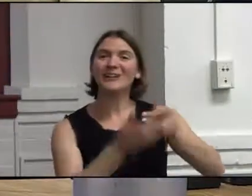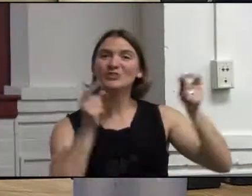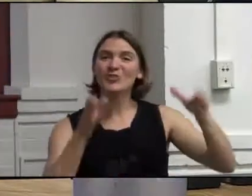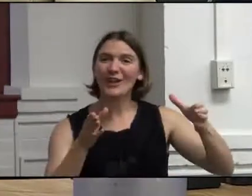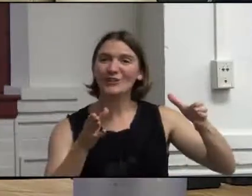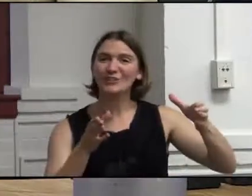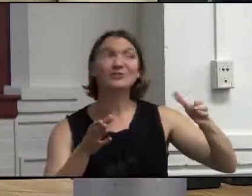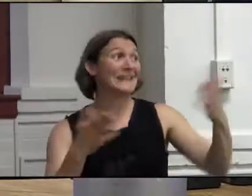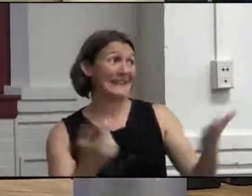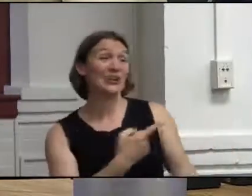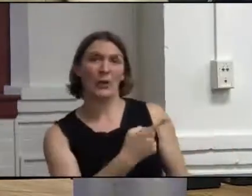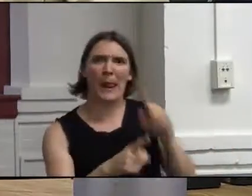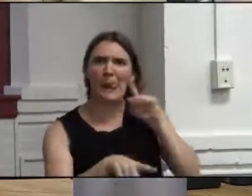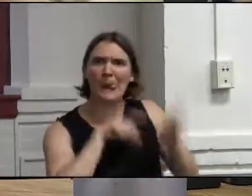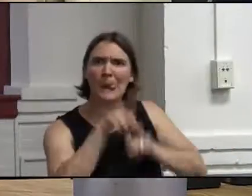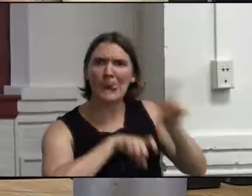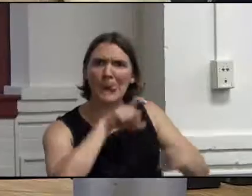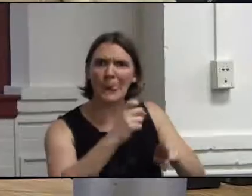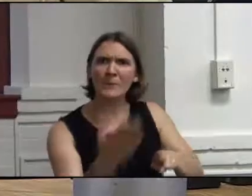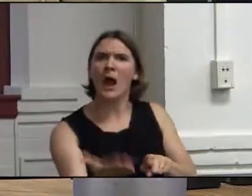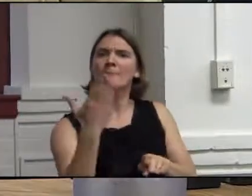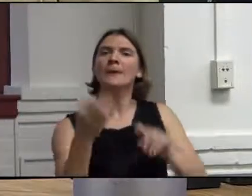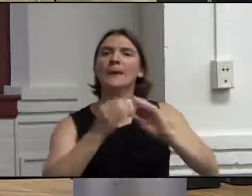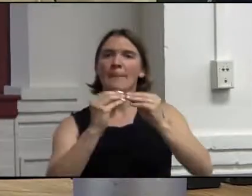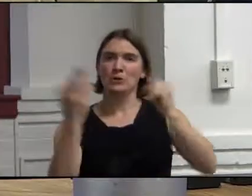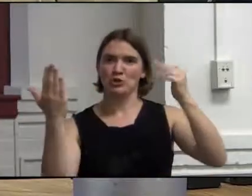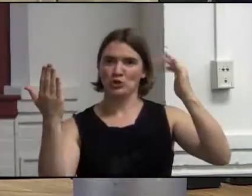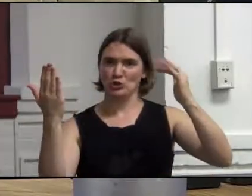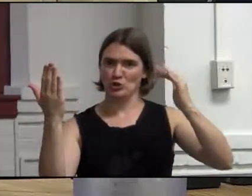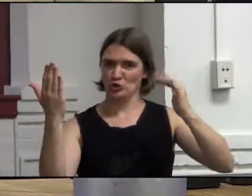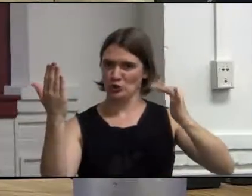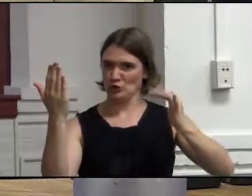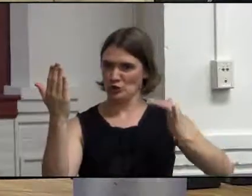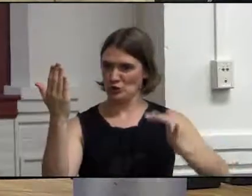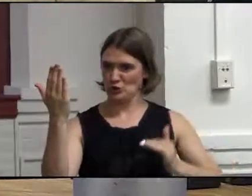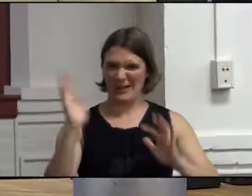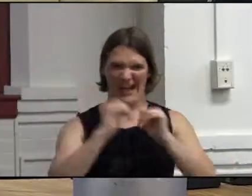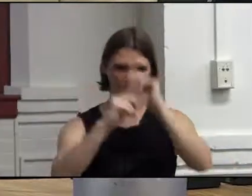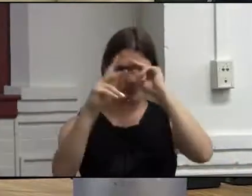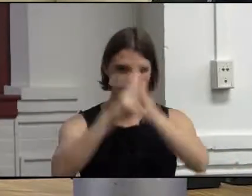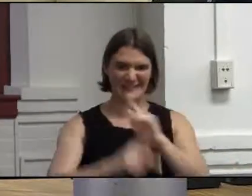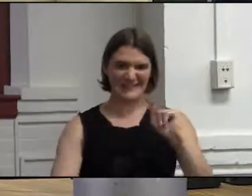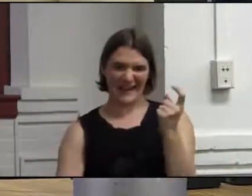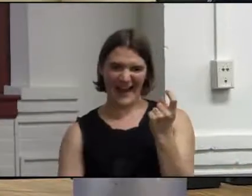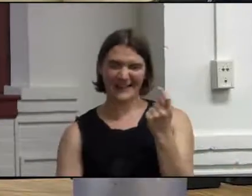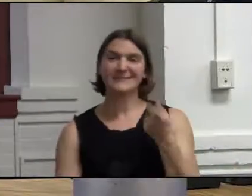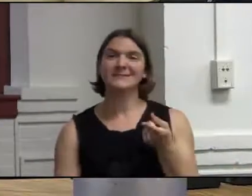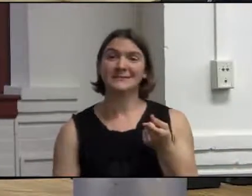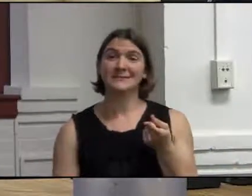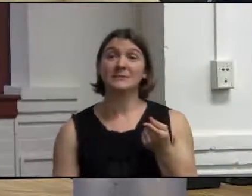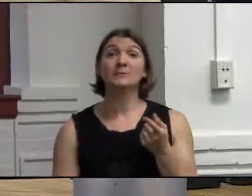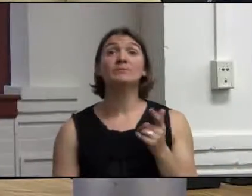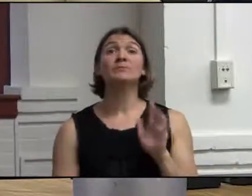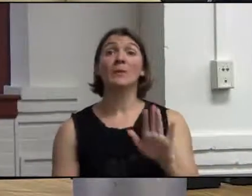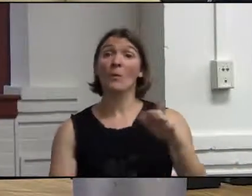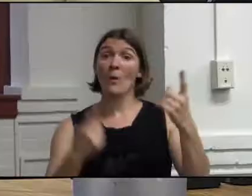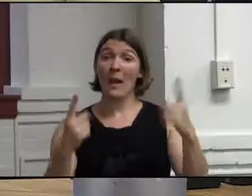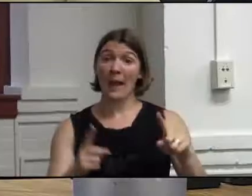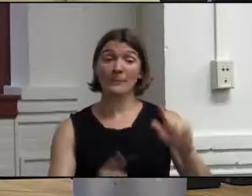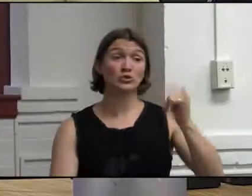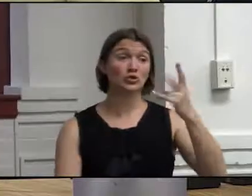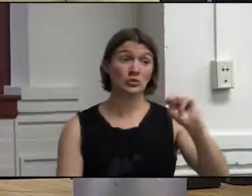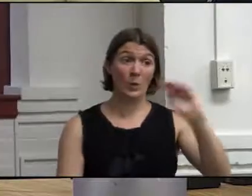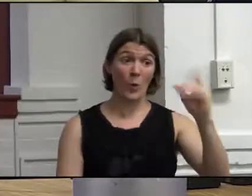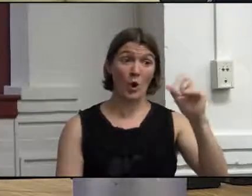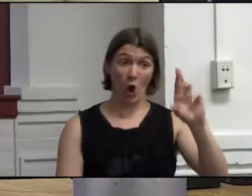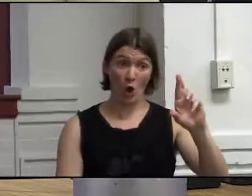and treasurer. John's here if we have any questions to address with John about these calculations. But basically, in summary, what happens is he